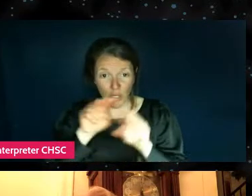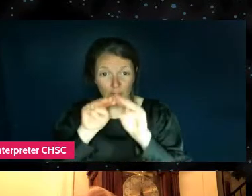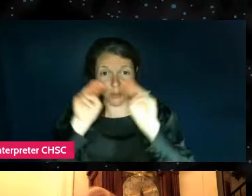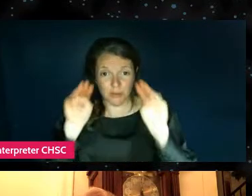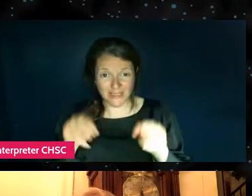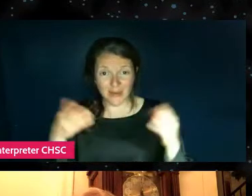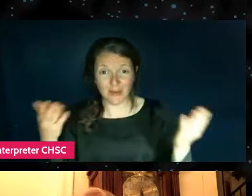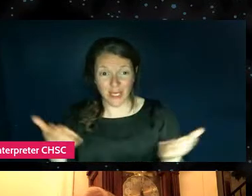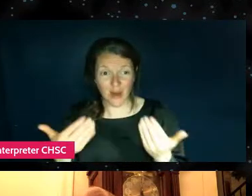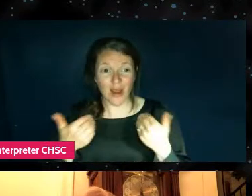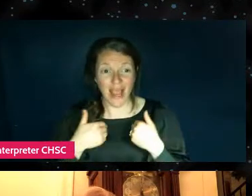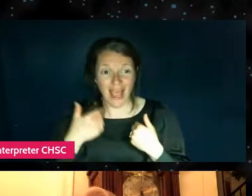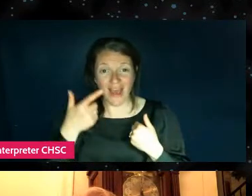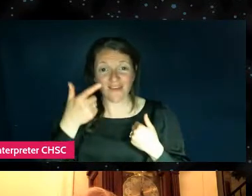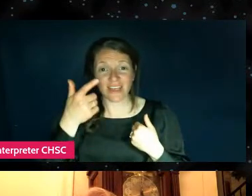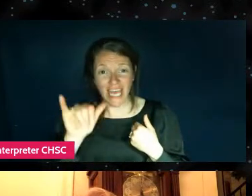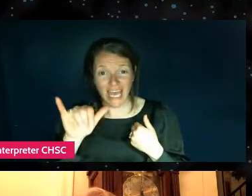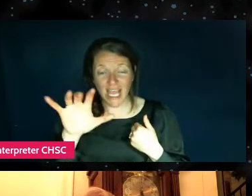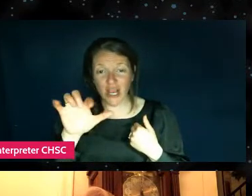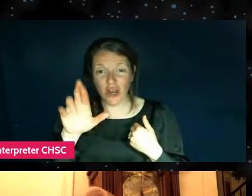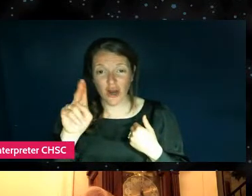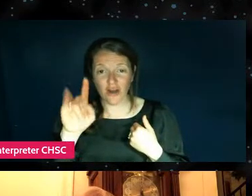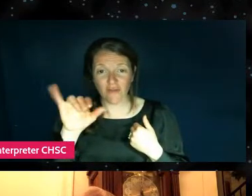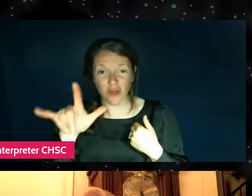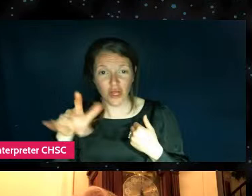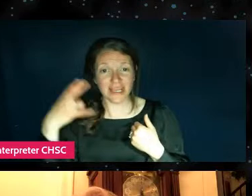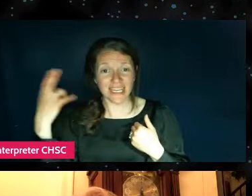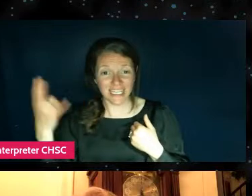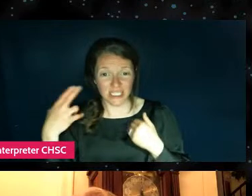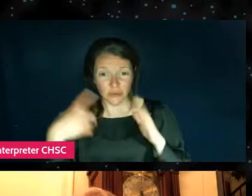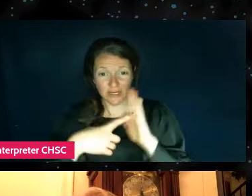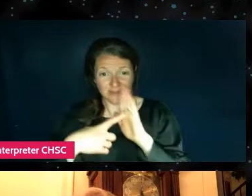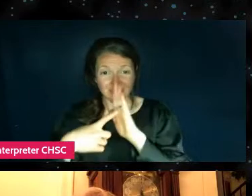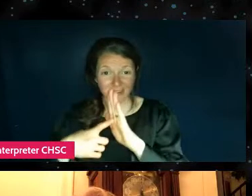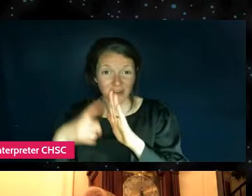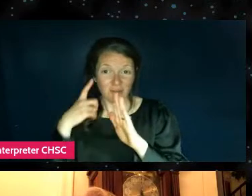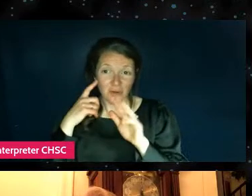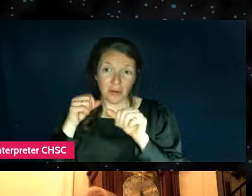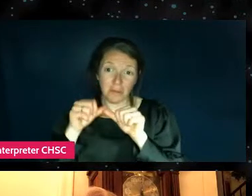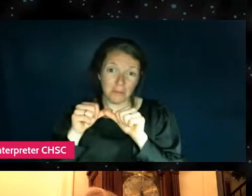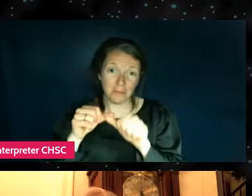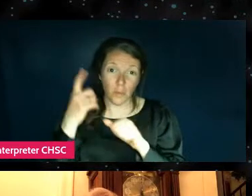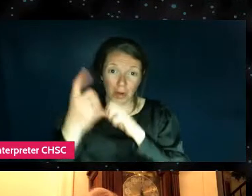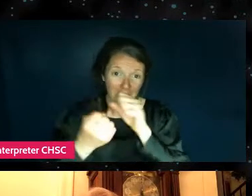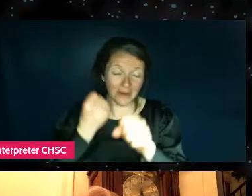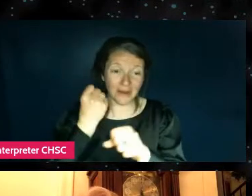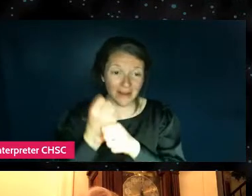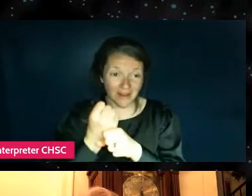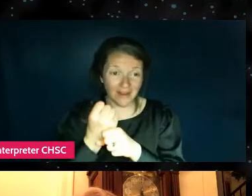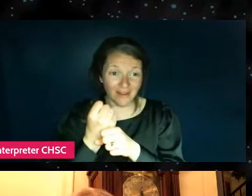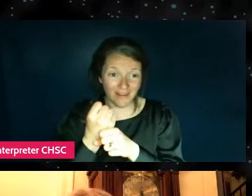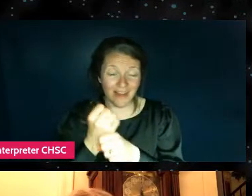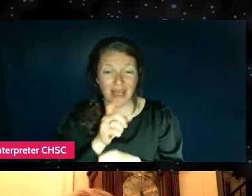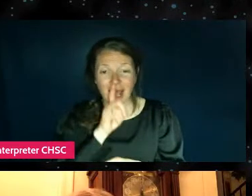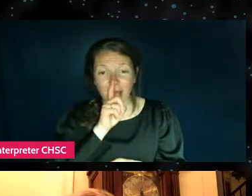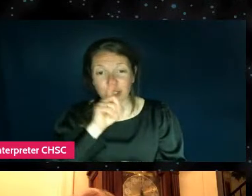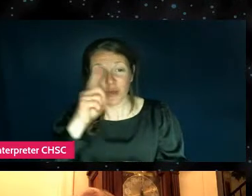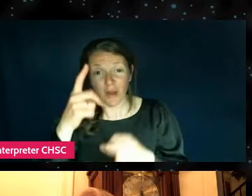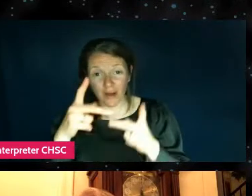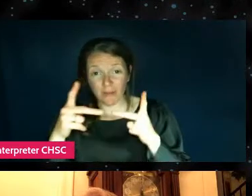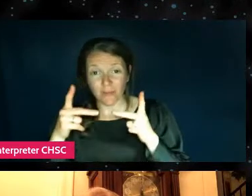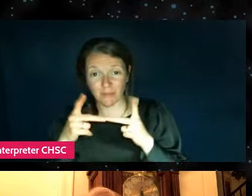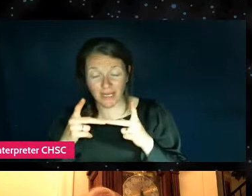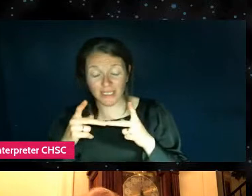had a gay carnival history exhibition that ran for almost a year. And it had a lot. In fact, one of the places that were